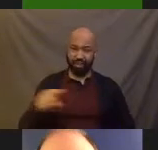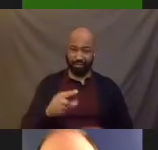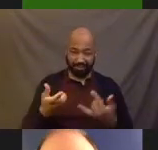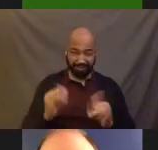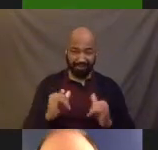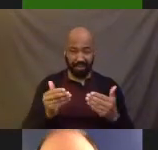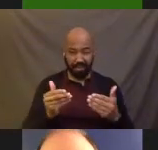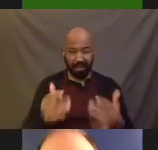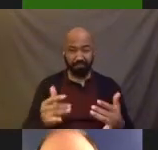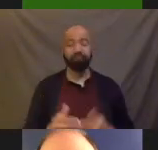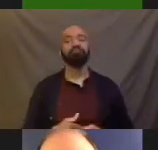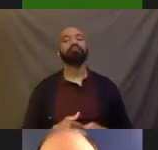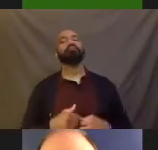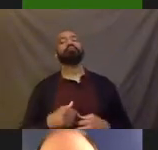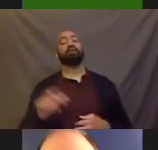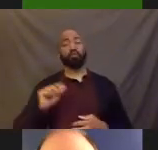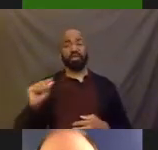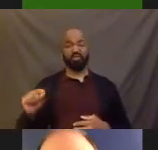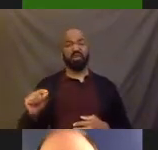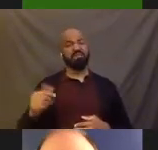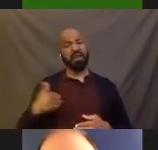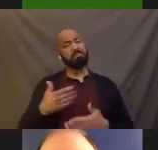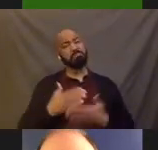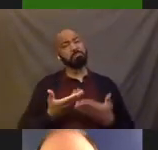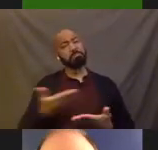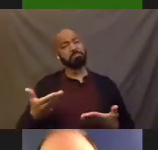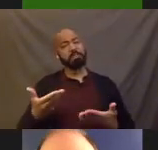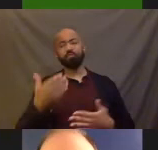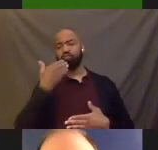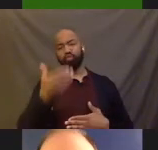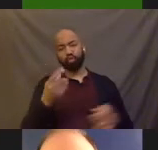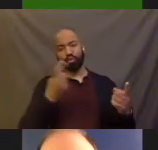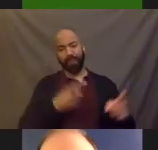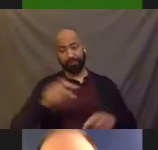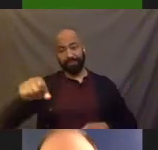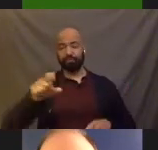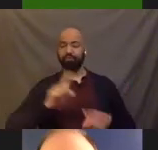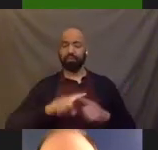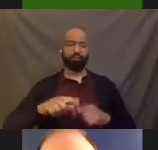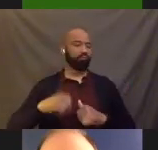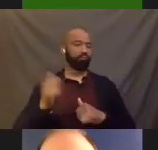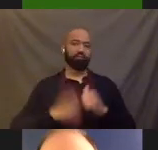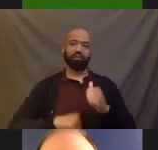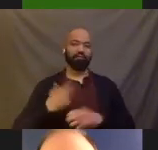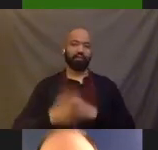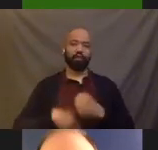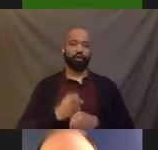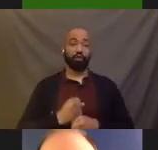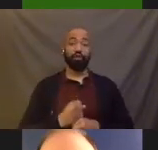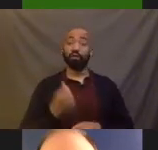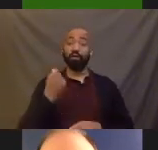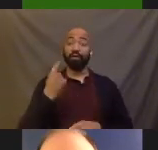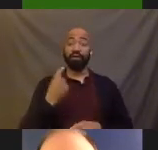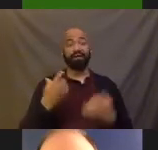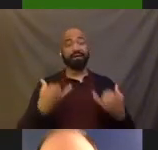in 2020, but it was a really tough year. And as I heard earlier, this is our 6th quarter of